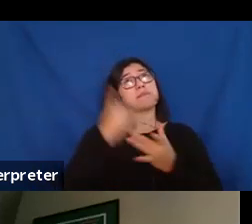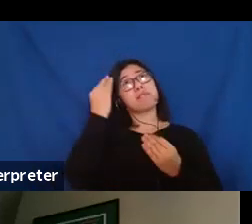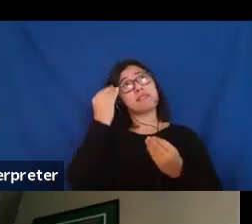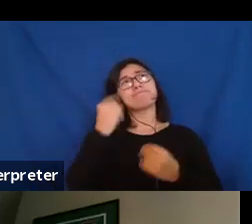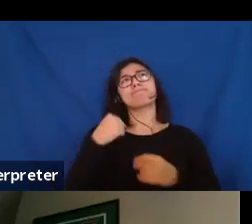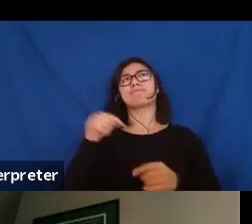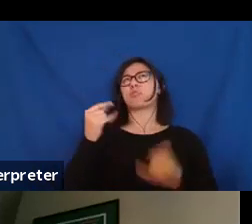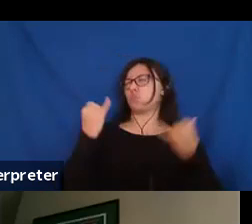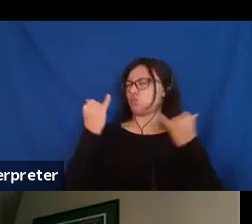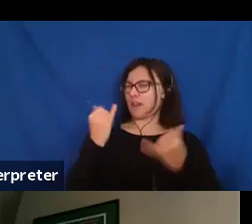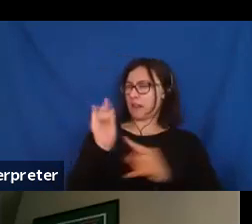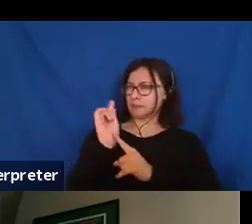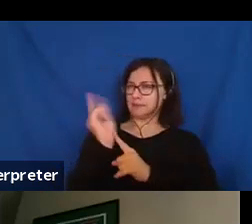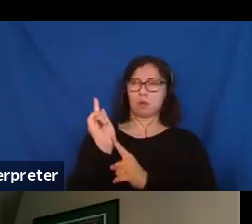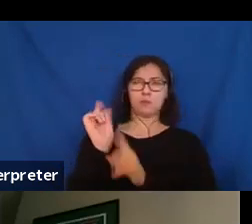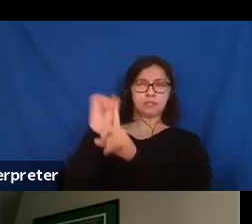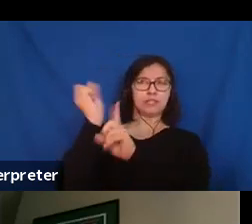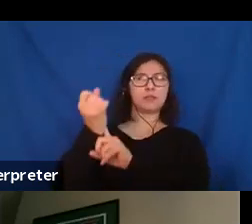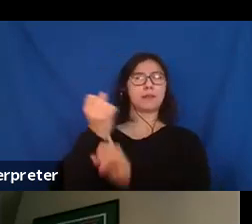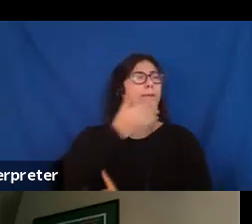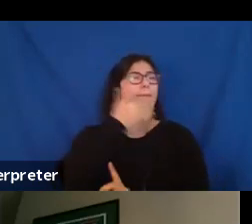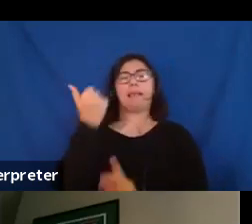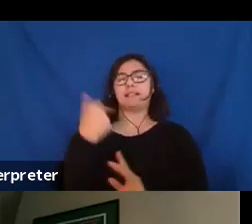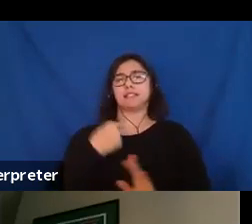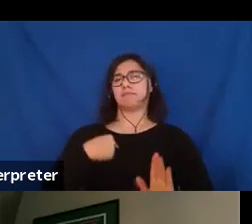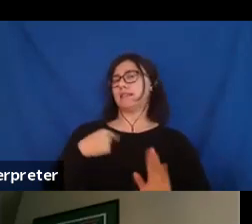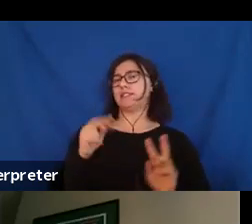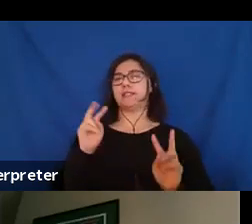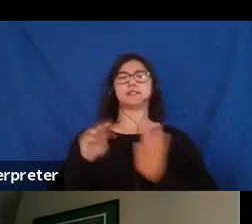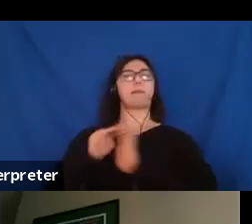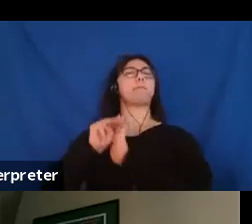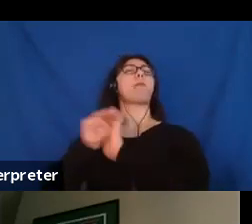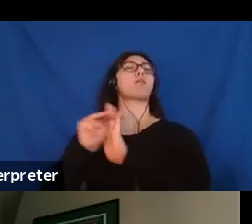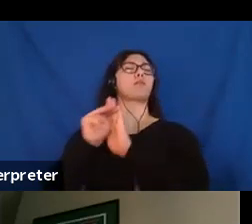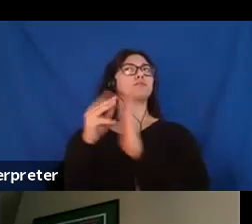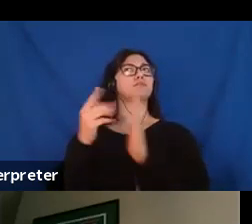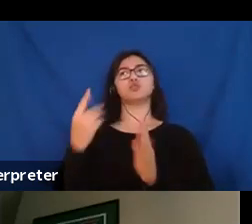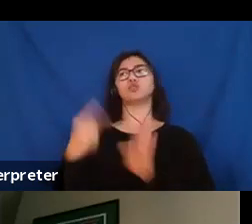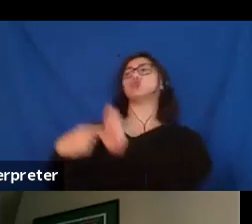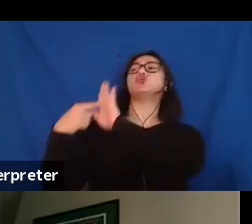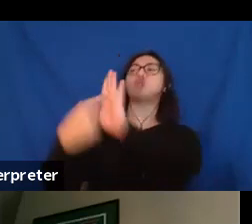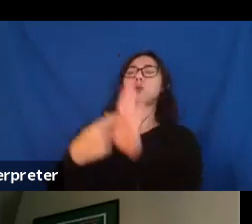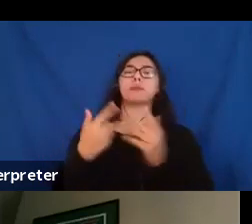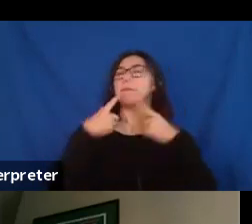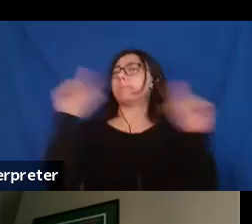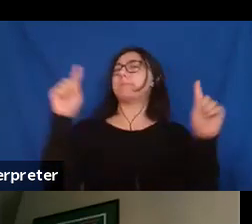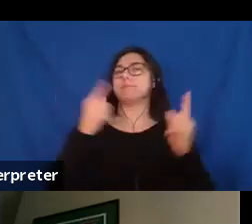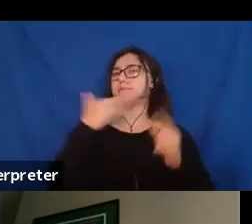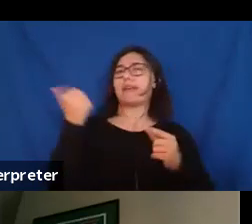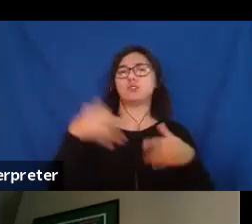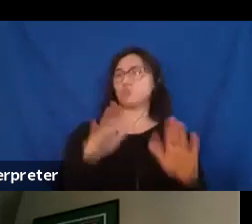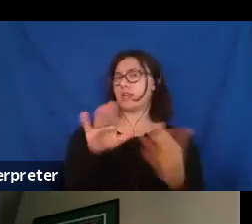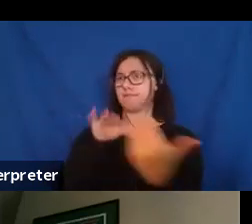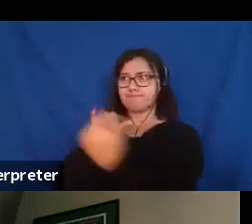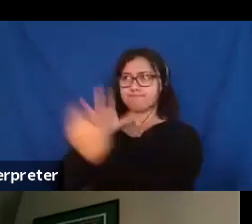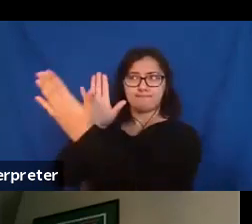most effective if I just model, right? I'm just going to model what I think is an effective way. But then